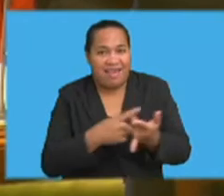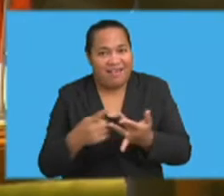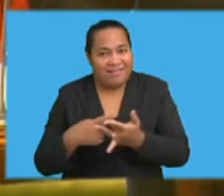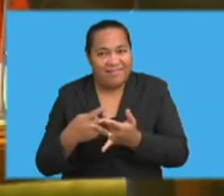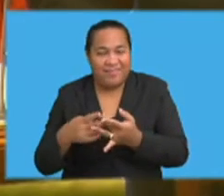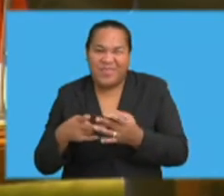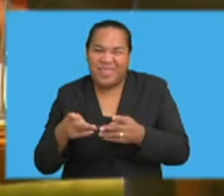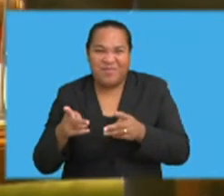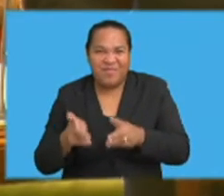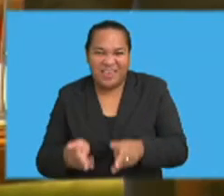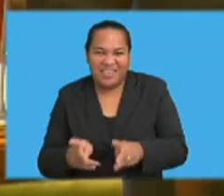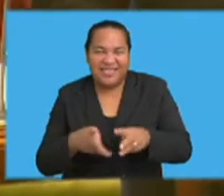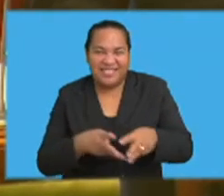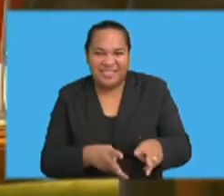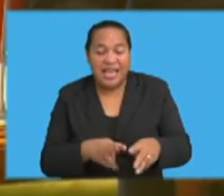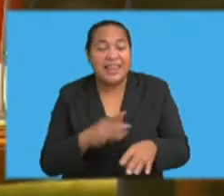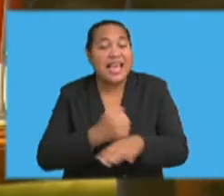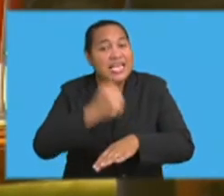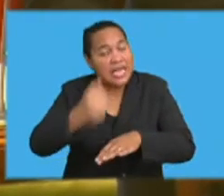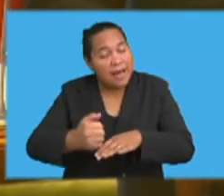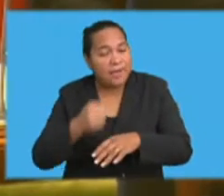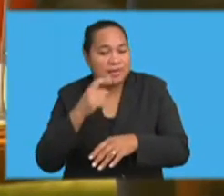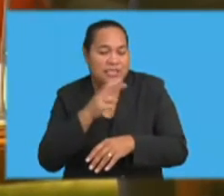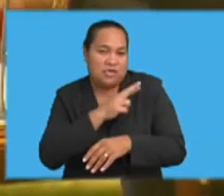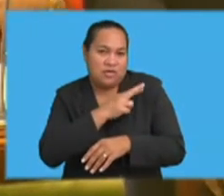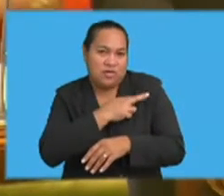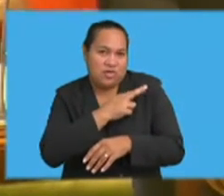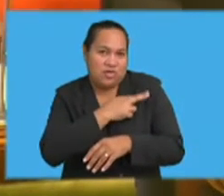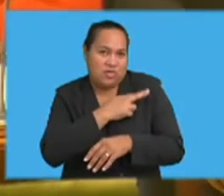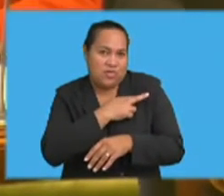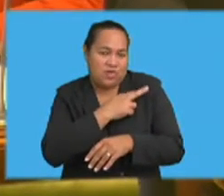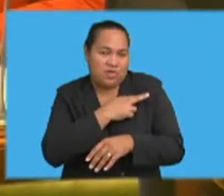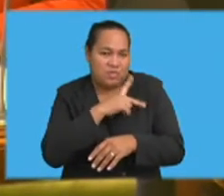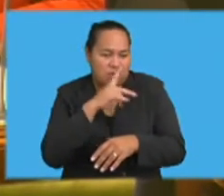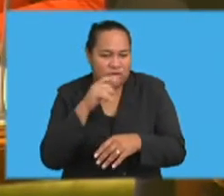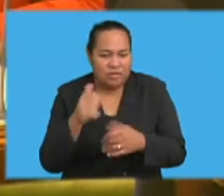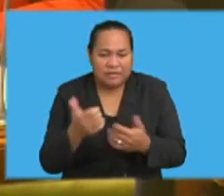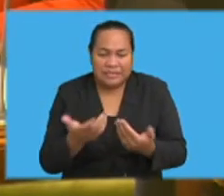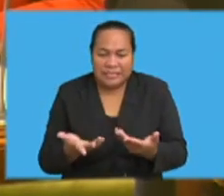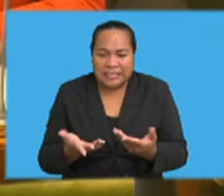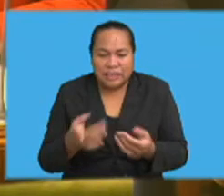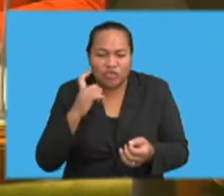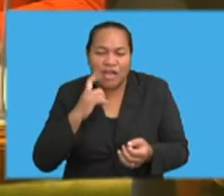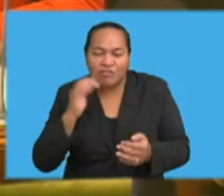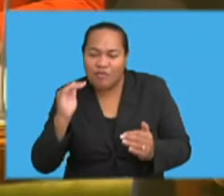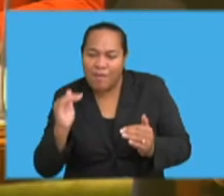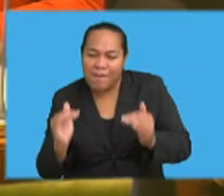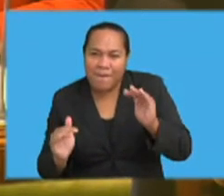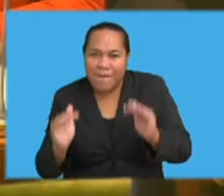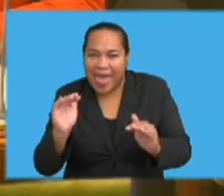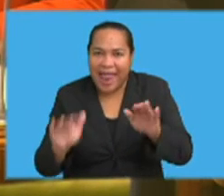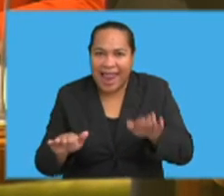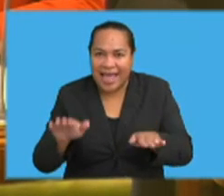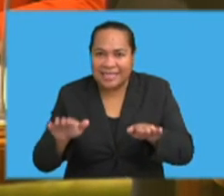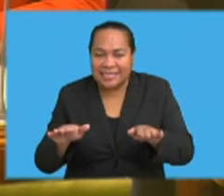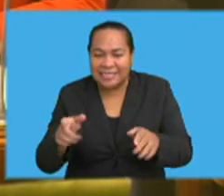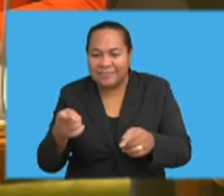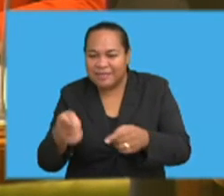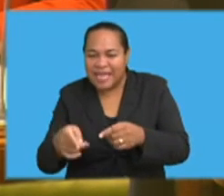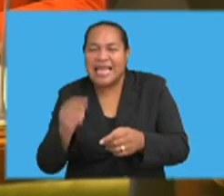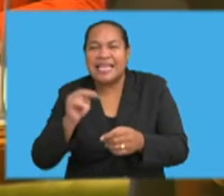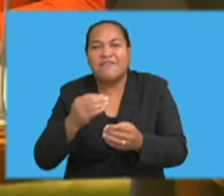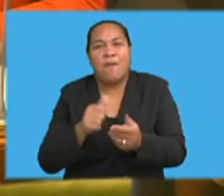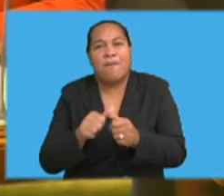Government plays a crucial role in this, Madam Speaker, in balancing the needs for better services, the need for better